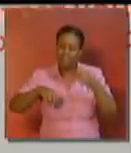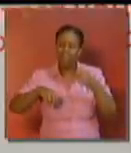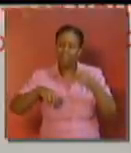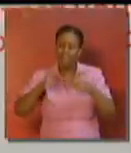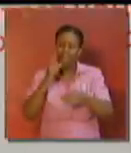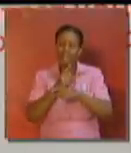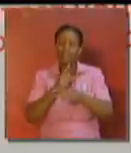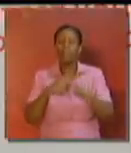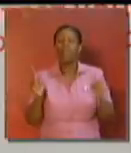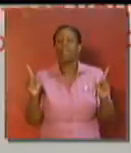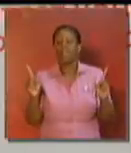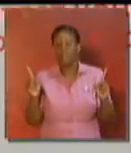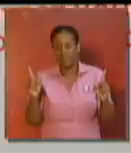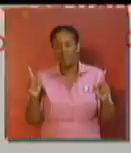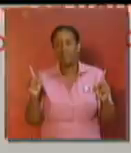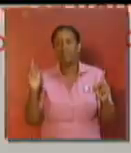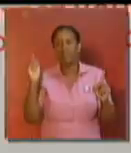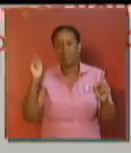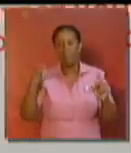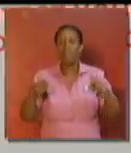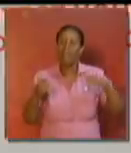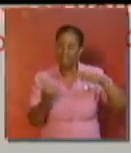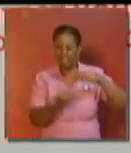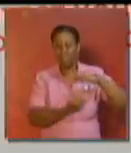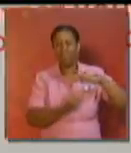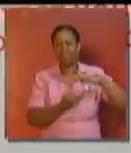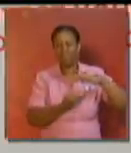quarantine, and between themselves and yourself we can